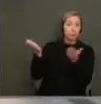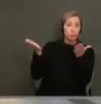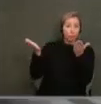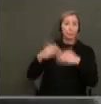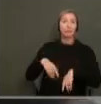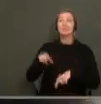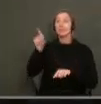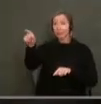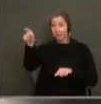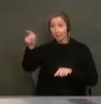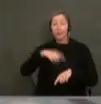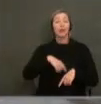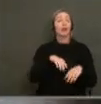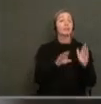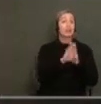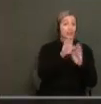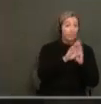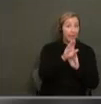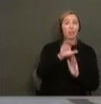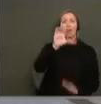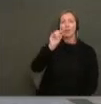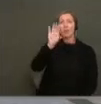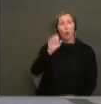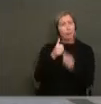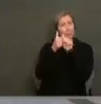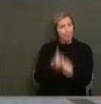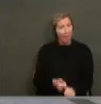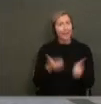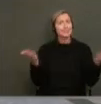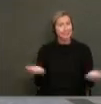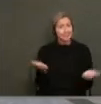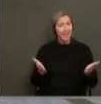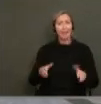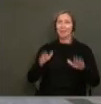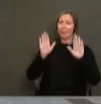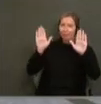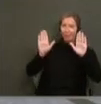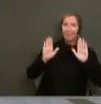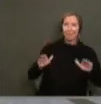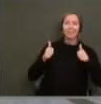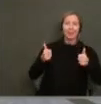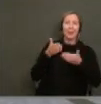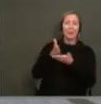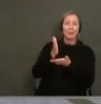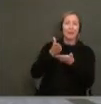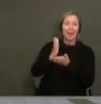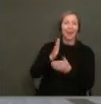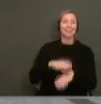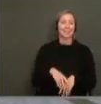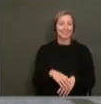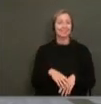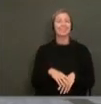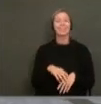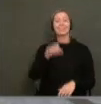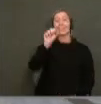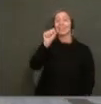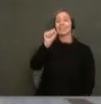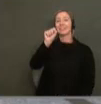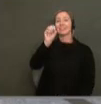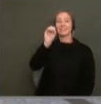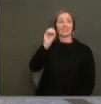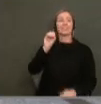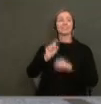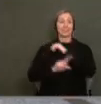Oh, developments are, code compliance is here. All right. Okay. Yeah, solid waste is solid. Oh,